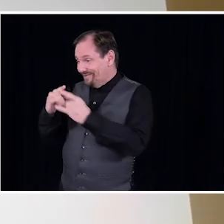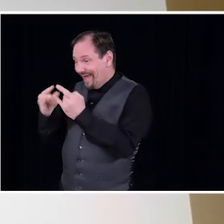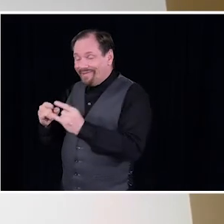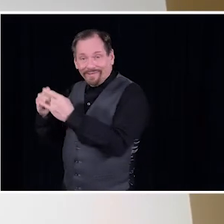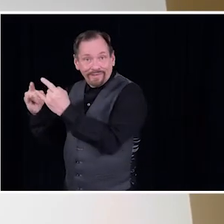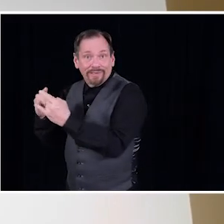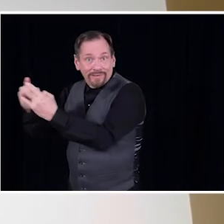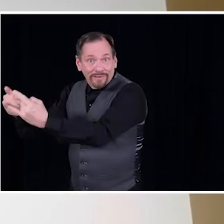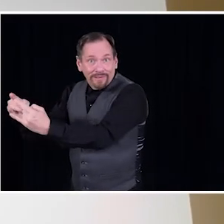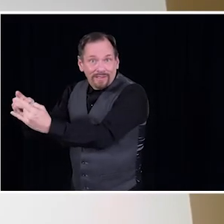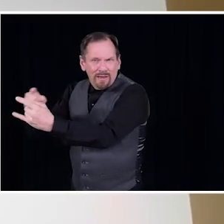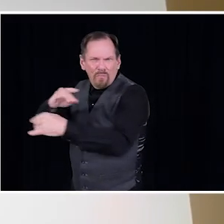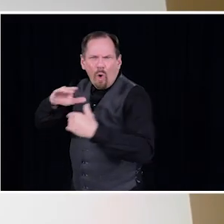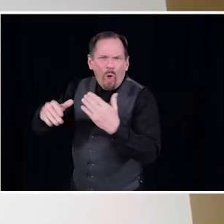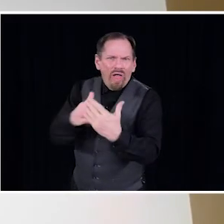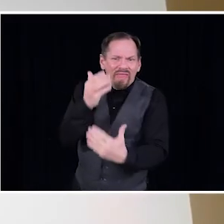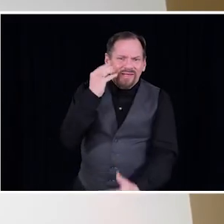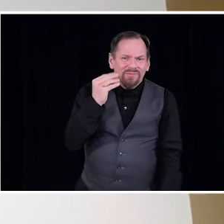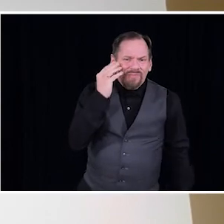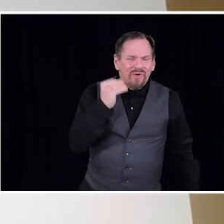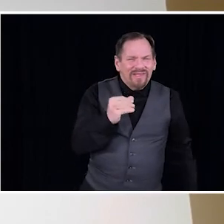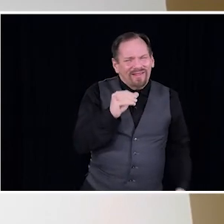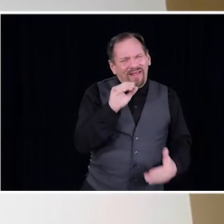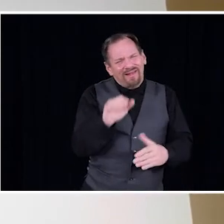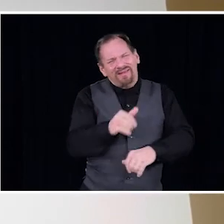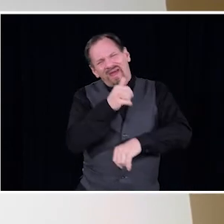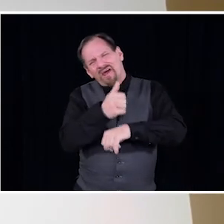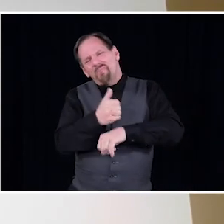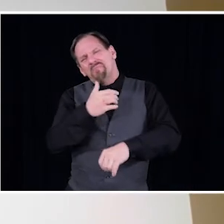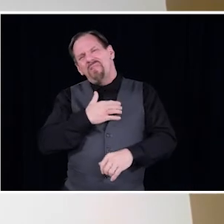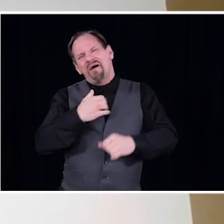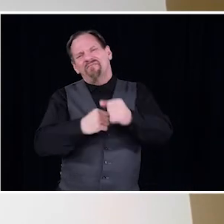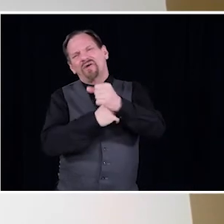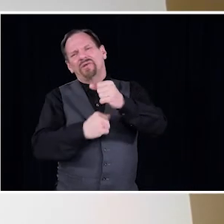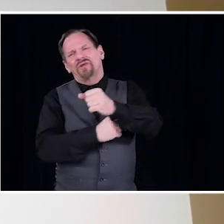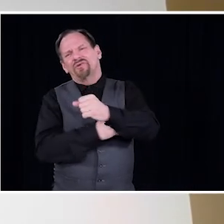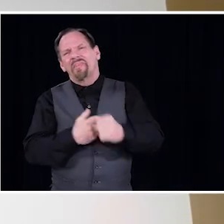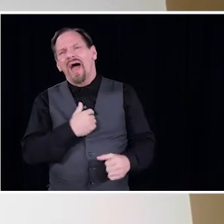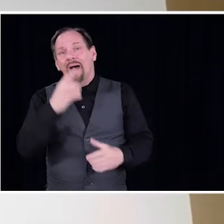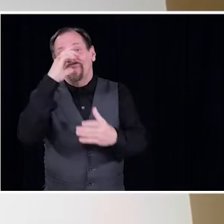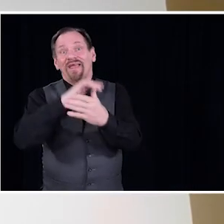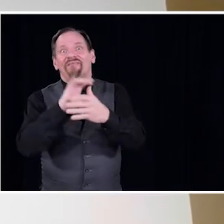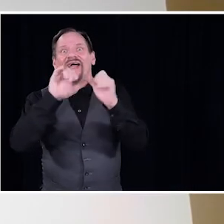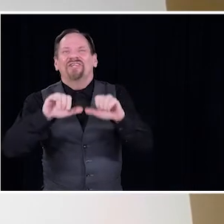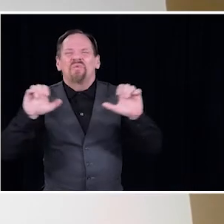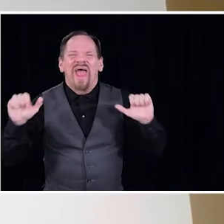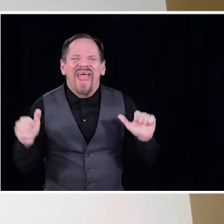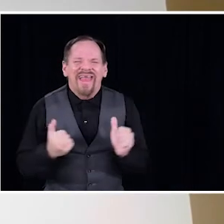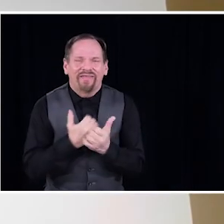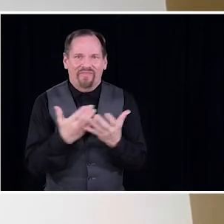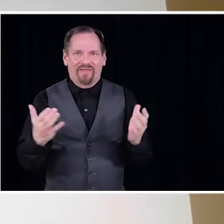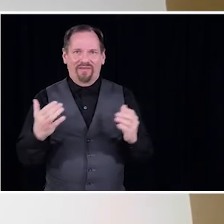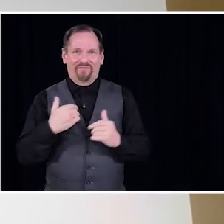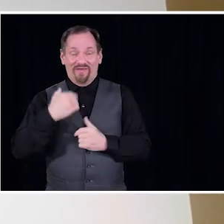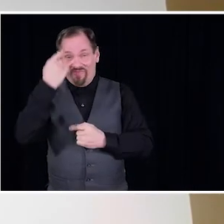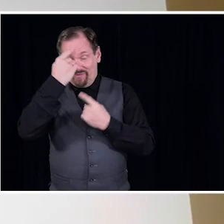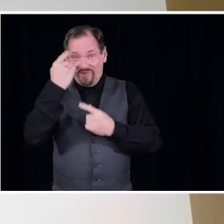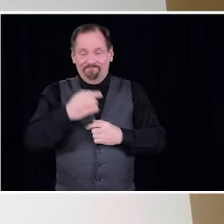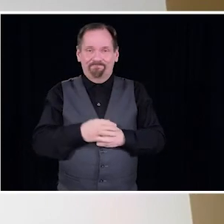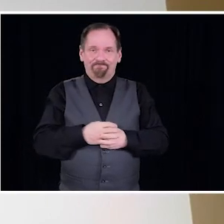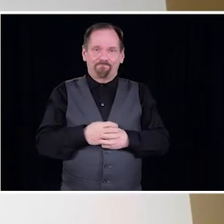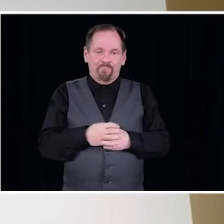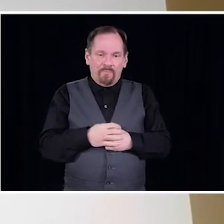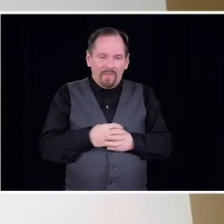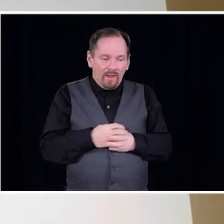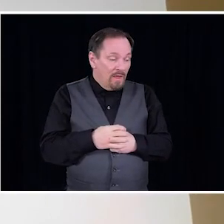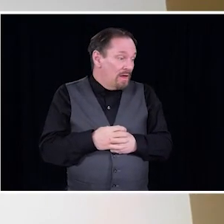these experiences laid the foundation to my belief that I could do anything if I put my mind to it. Then I came to